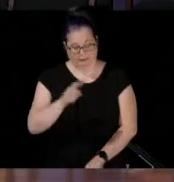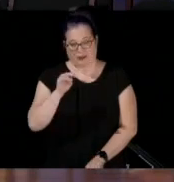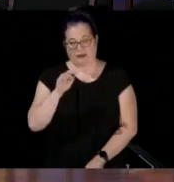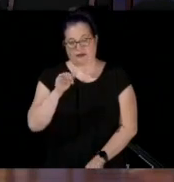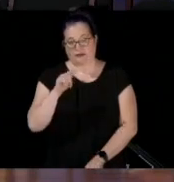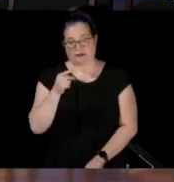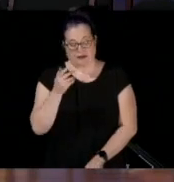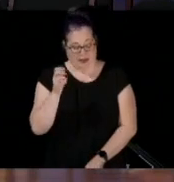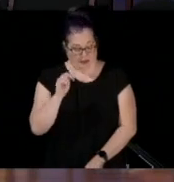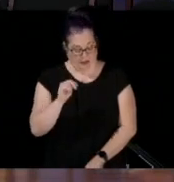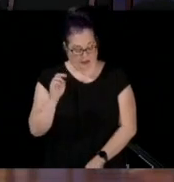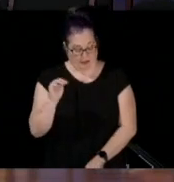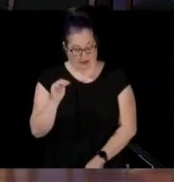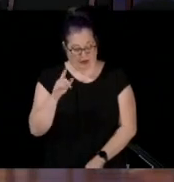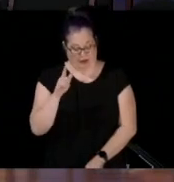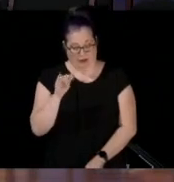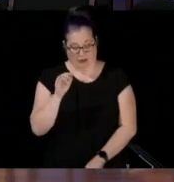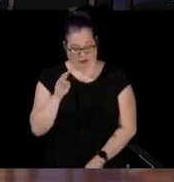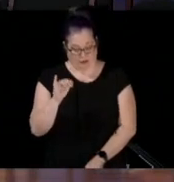Nathan Manhow Loy.